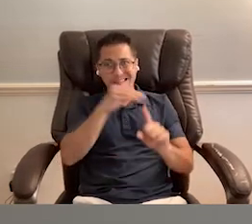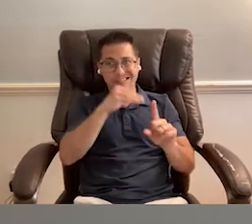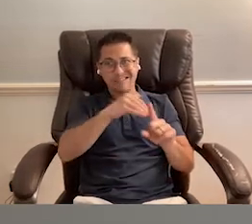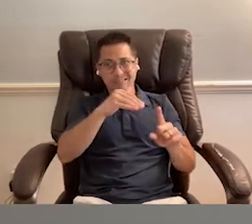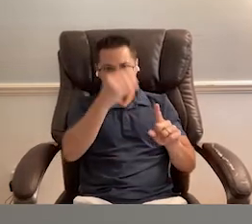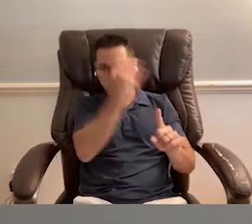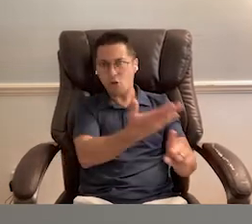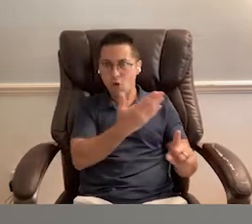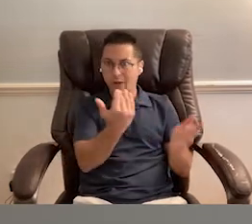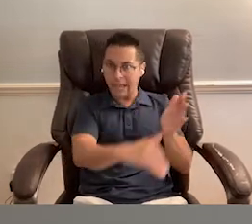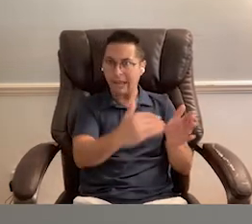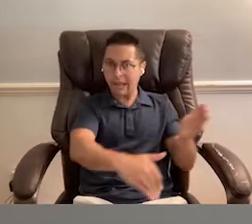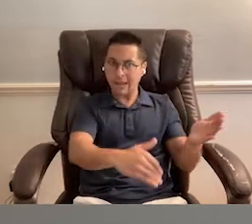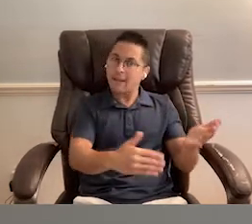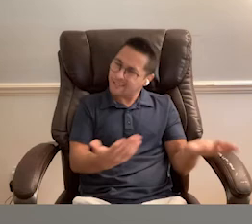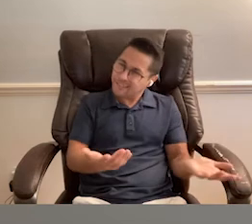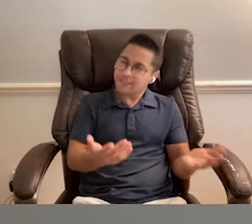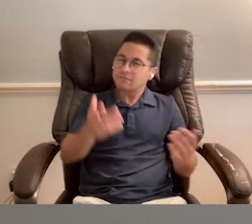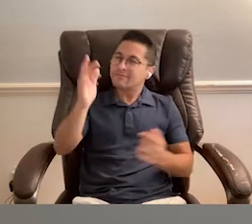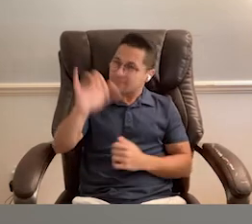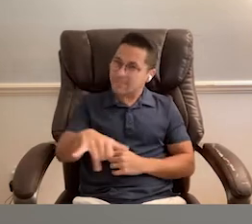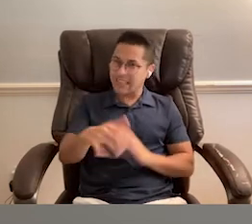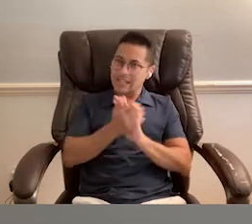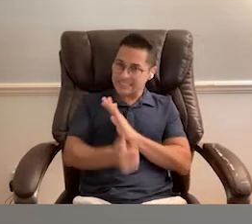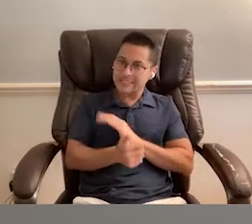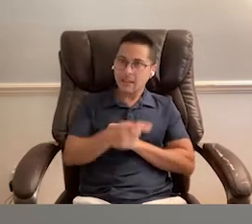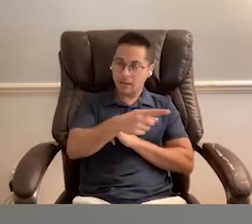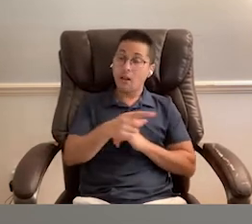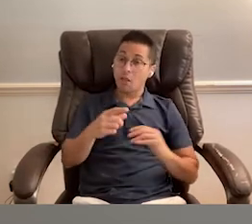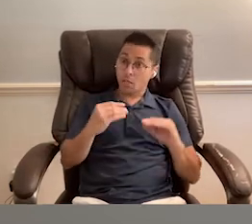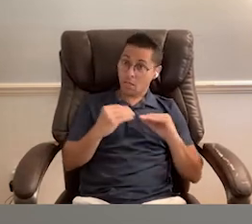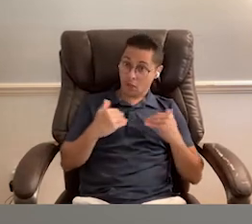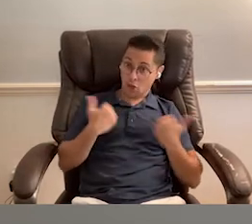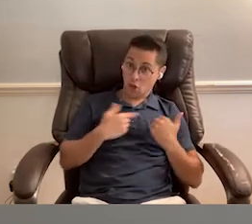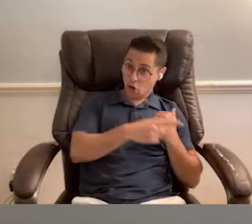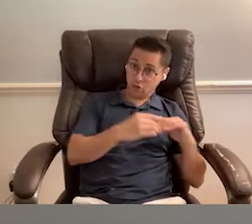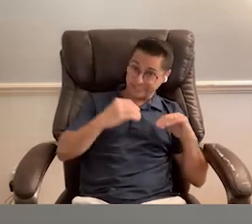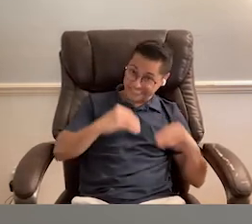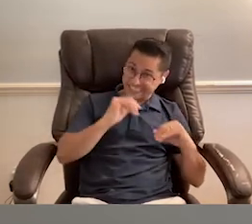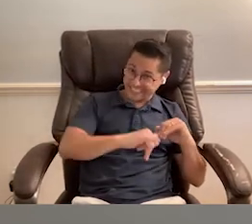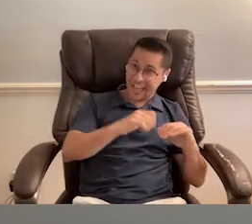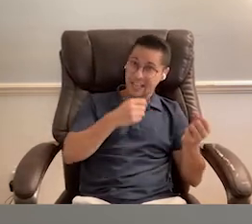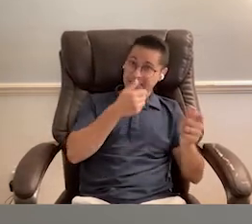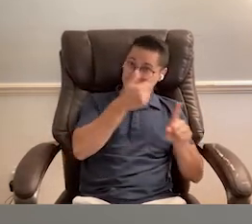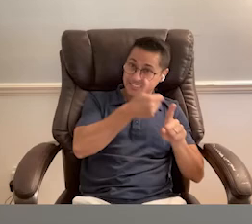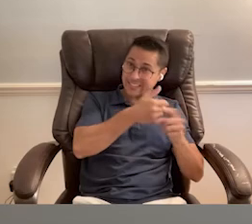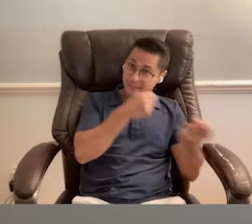remind her, you know? So it's that skill. The younger we teach those self-advocacy